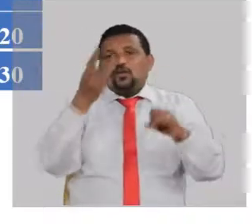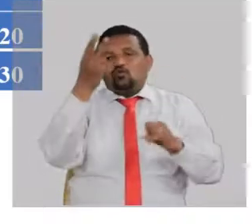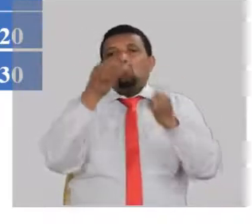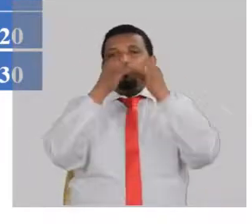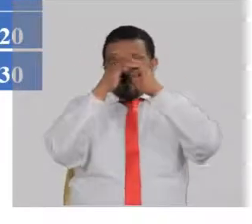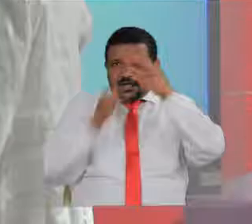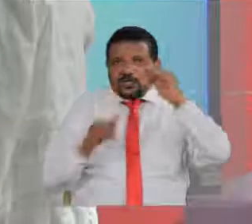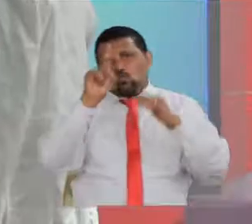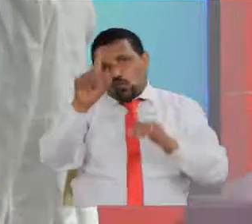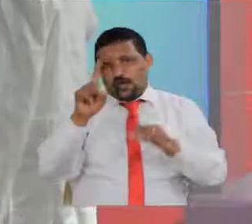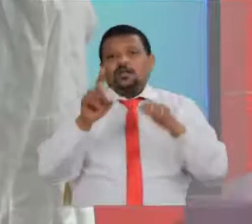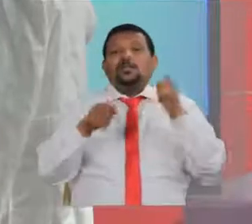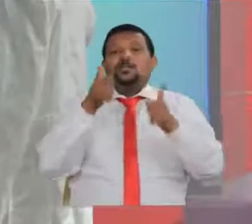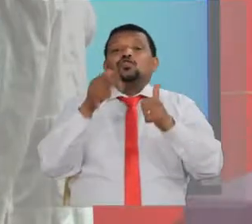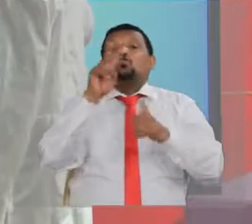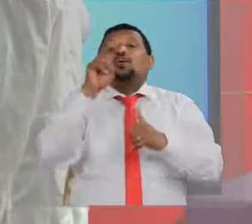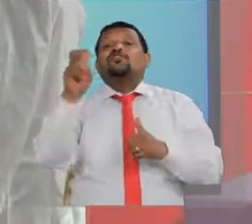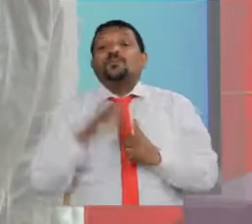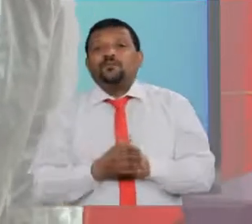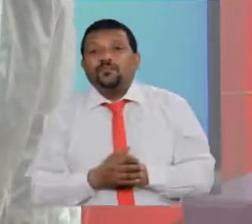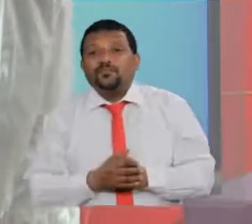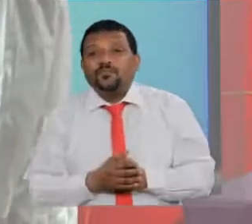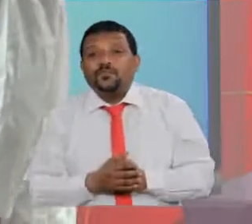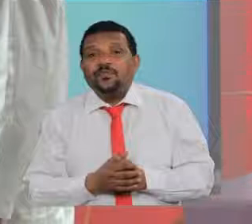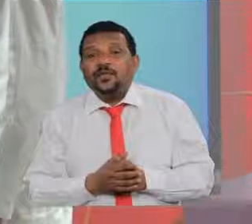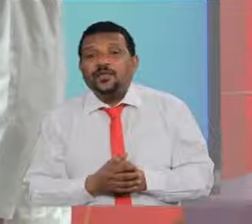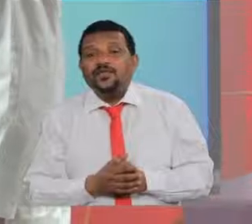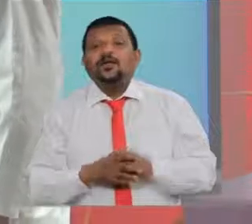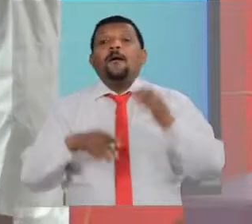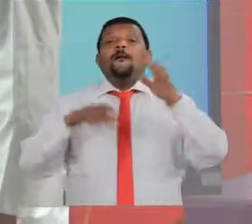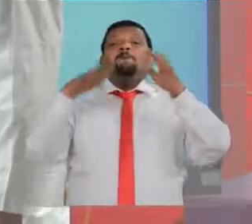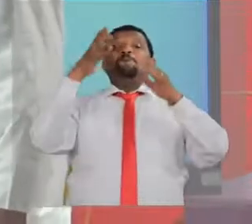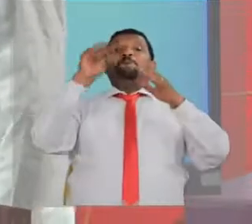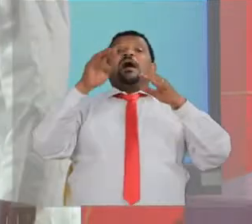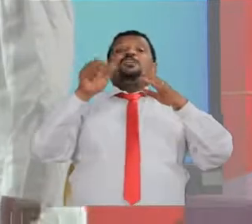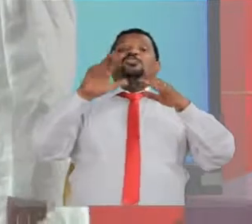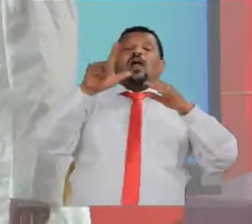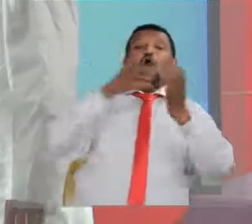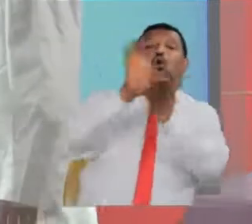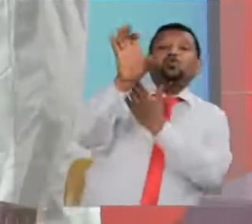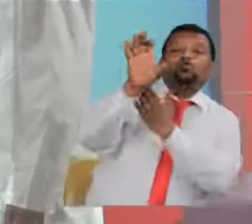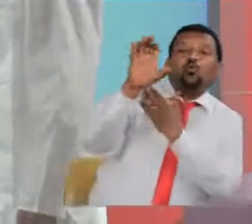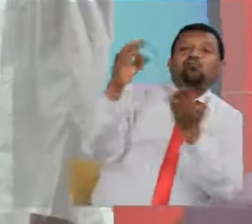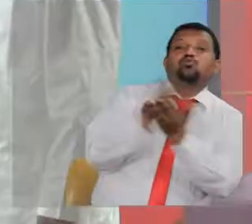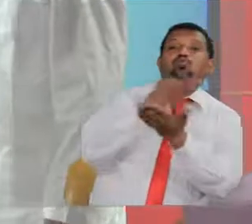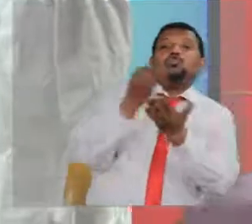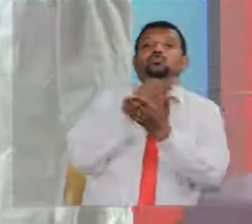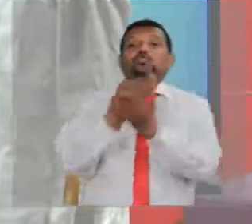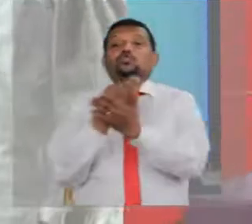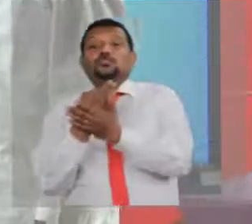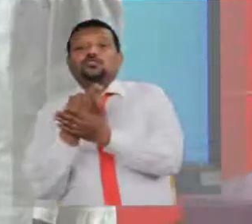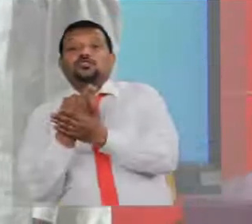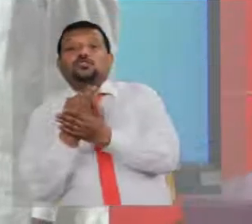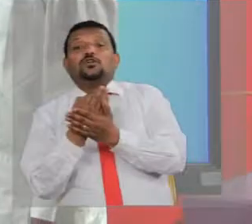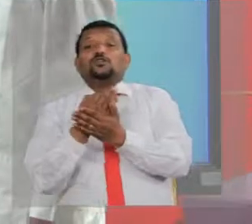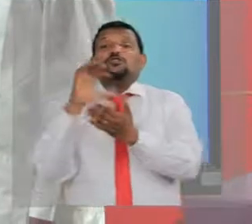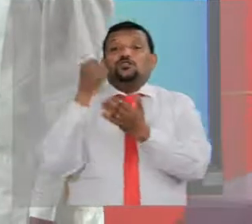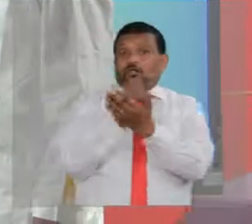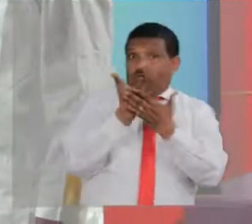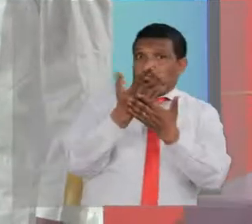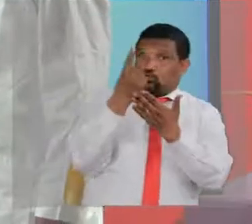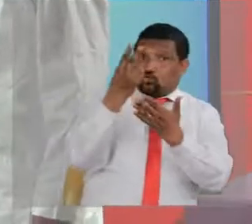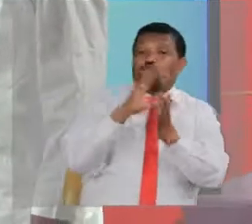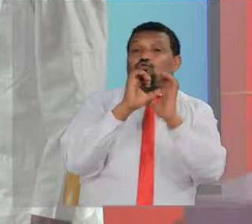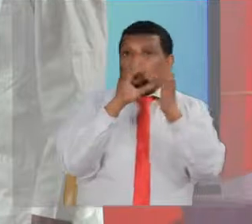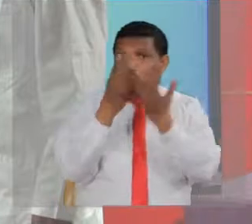minus 1, which is 20. And the marginal cost of producing 3 units of a commodity is change